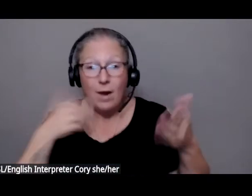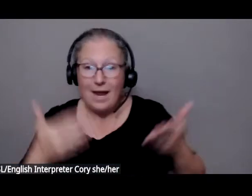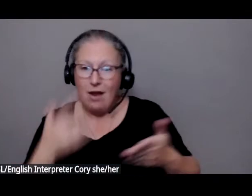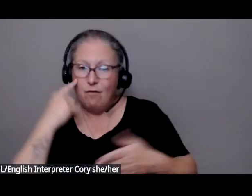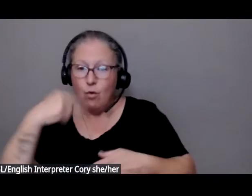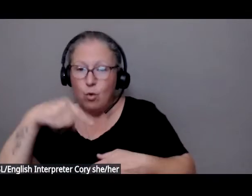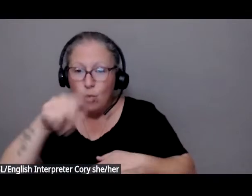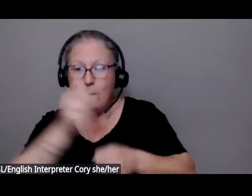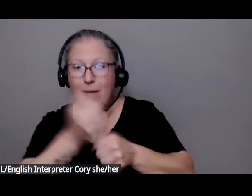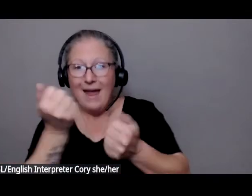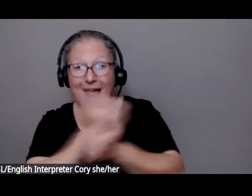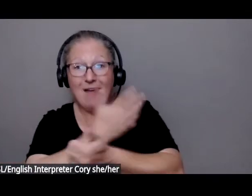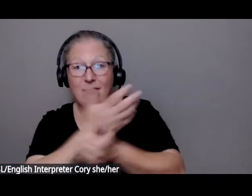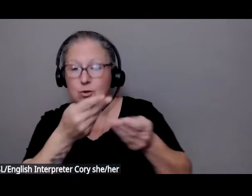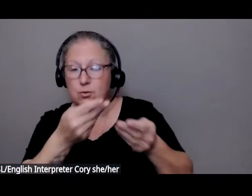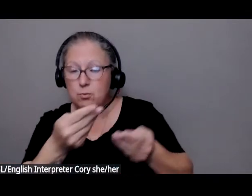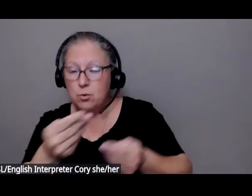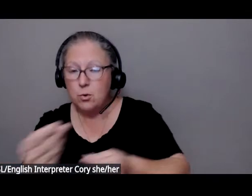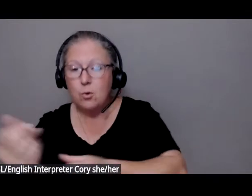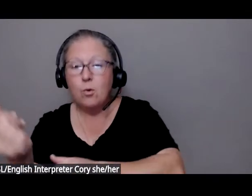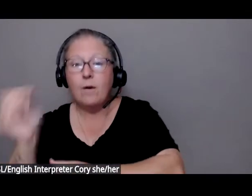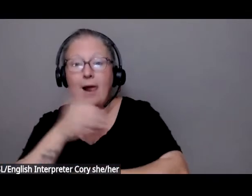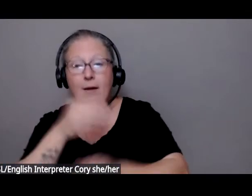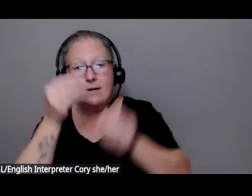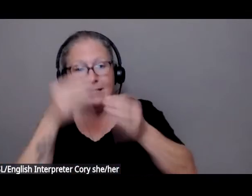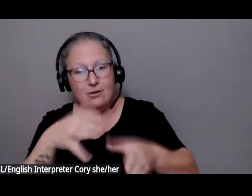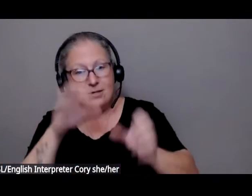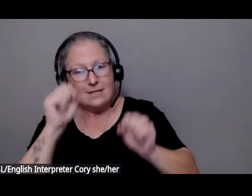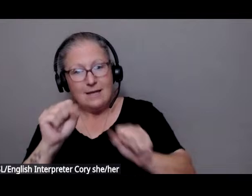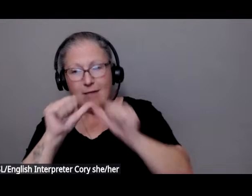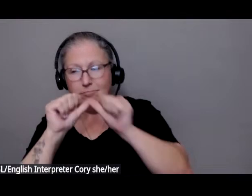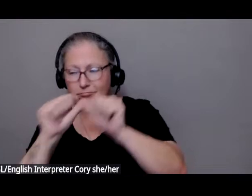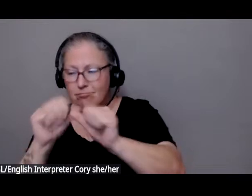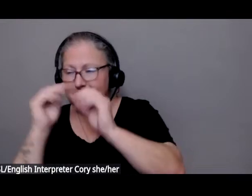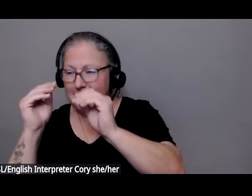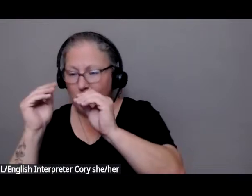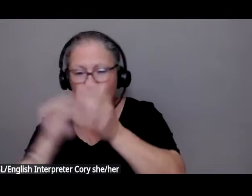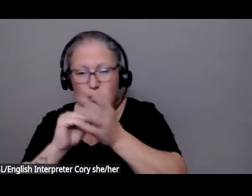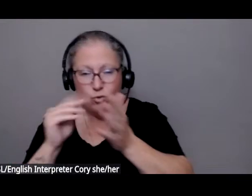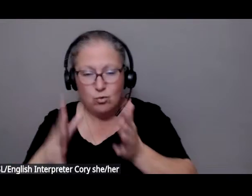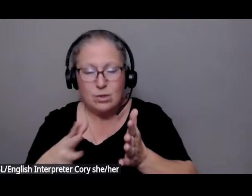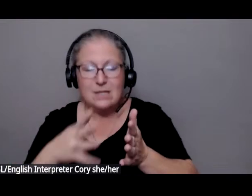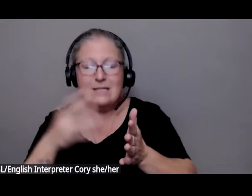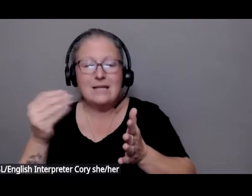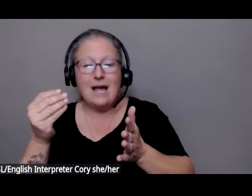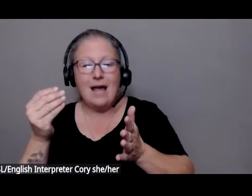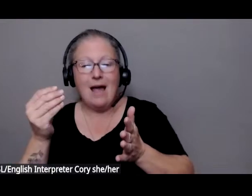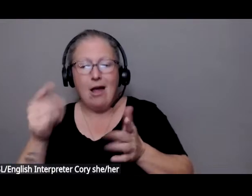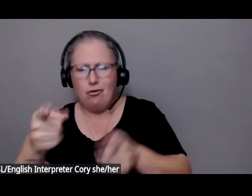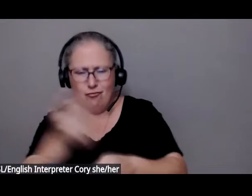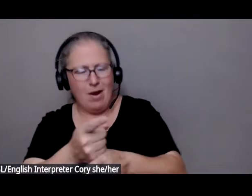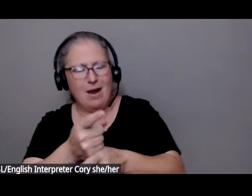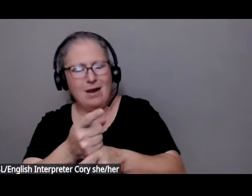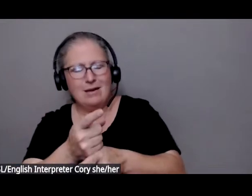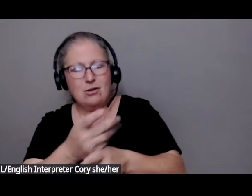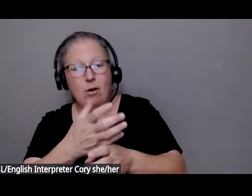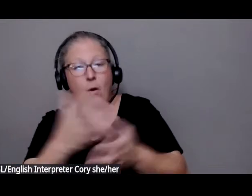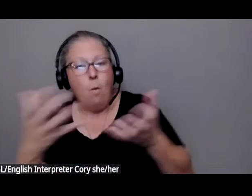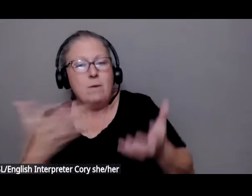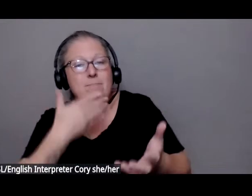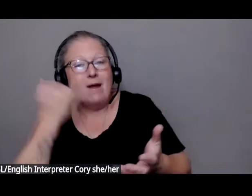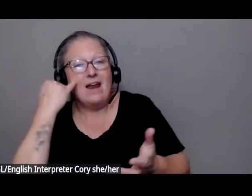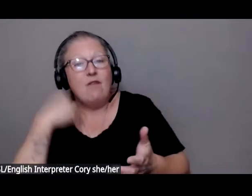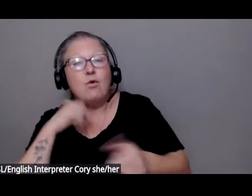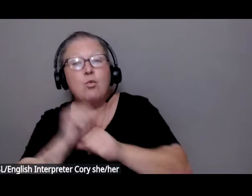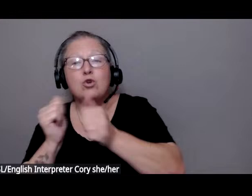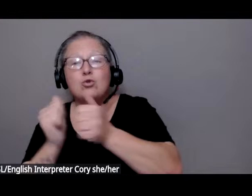make everything go smooth so that our teachers can teach our students. And you're absolutely correct. It's so much better when we all work together